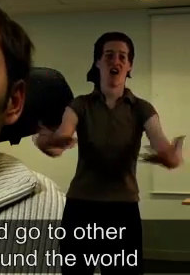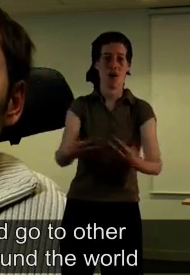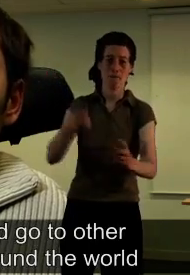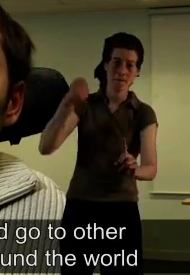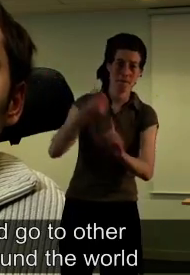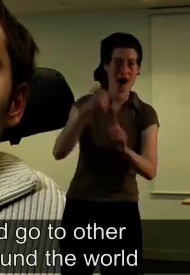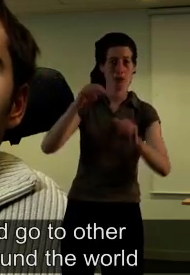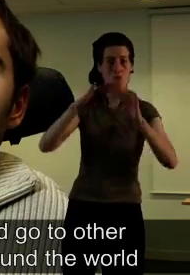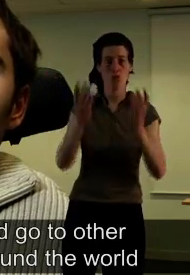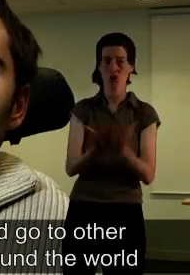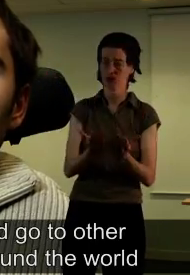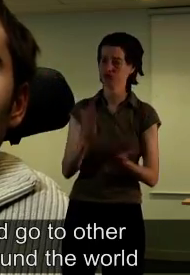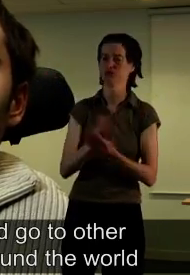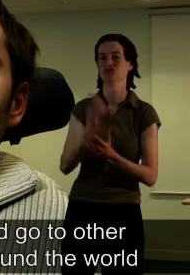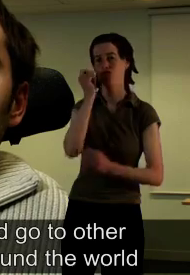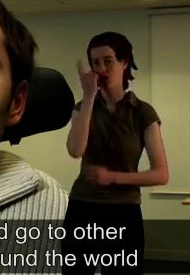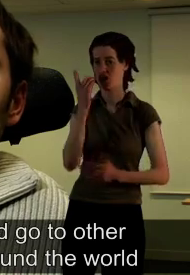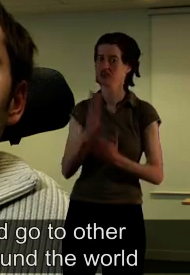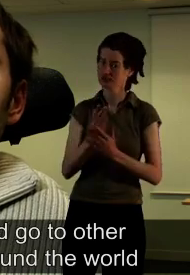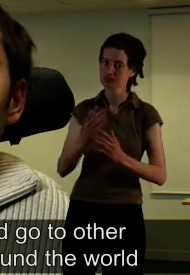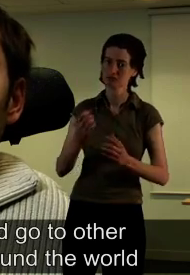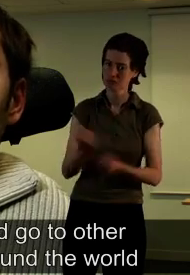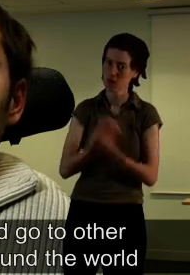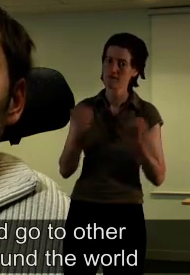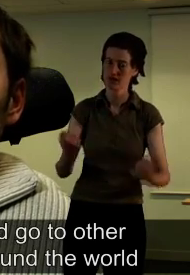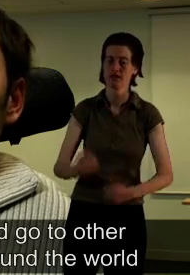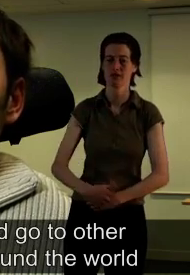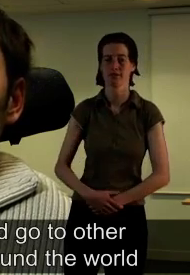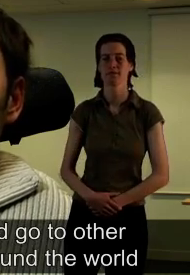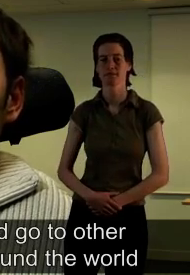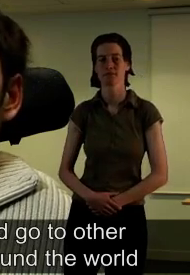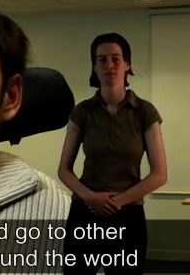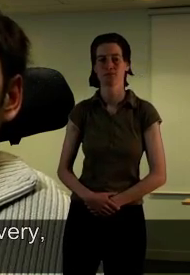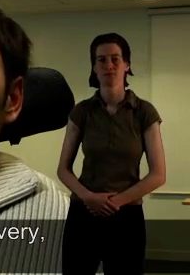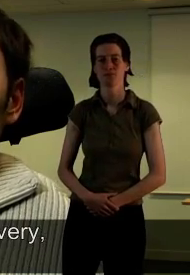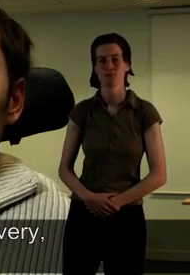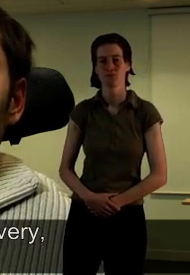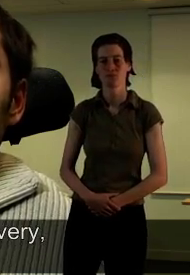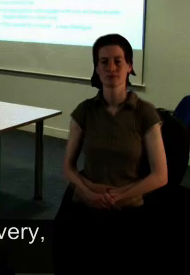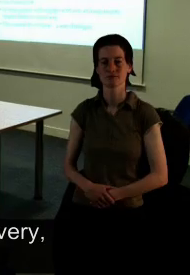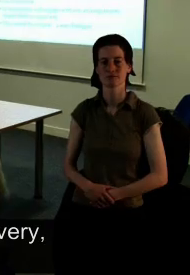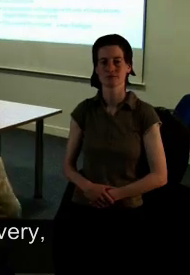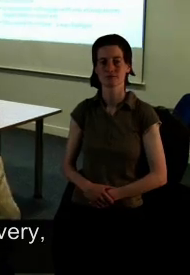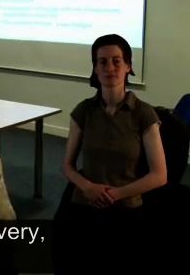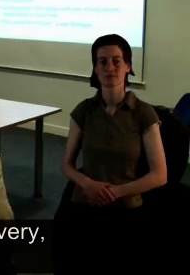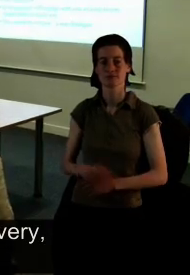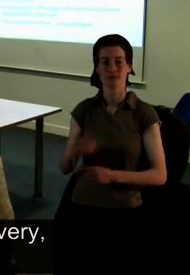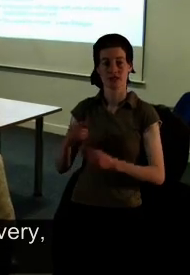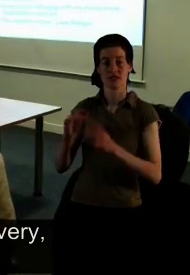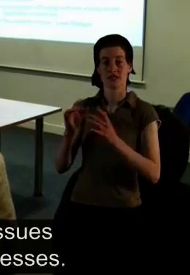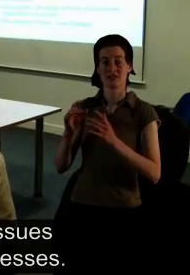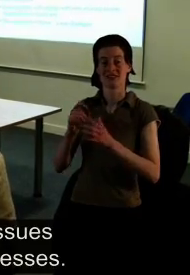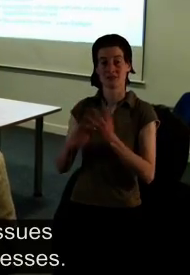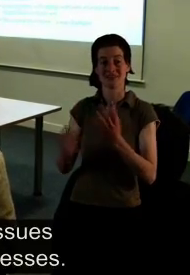to have onto a level that could go to other people around the country or even around the world we've seen today. So it's a very, very powerful